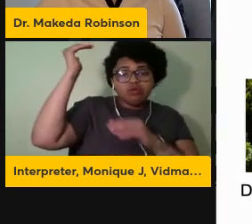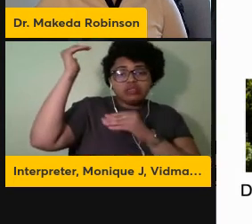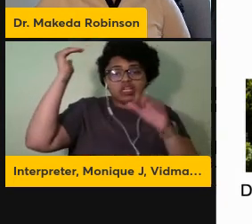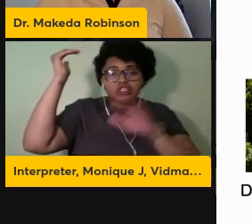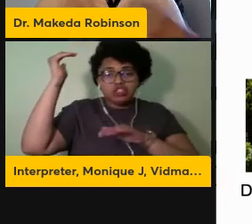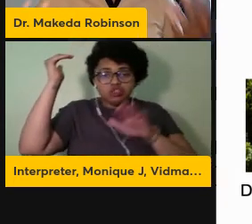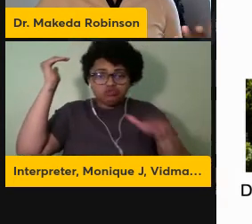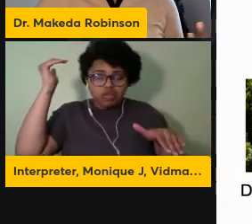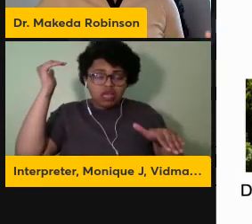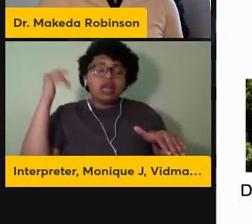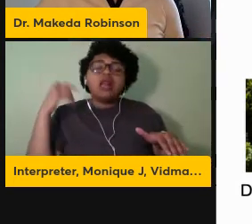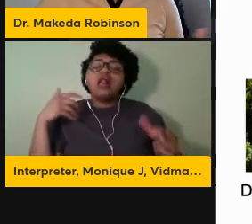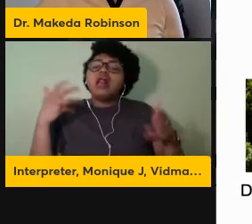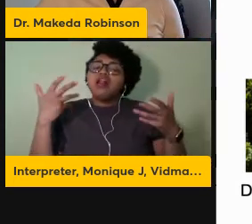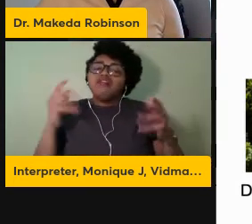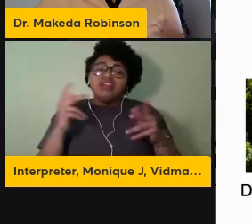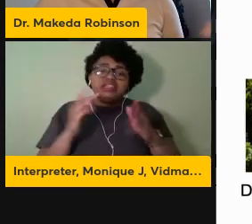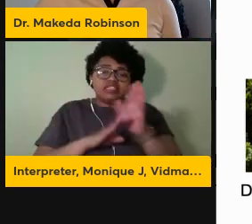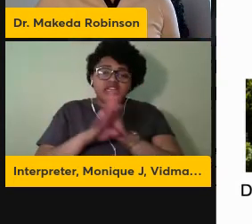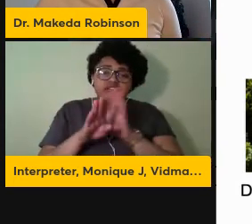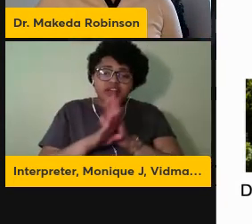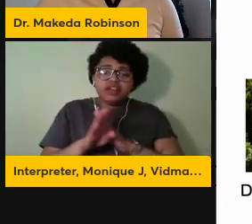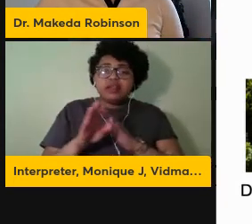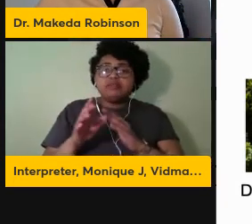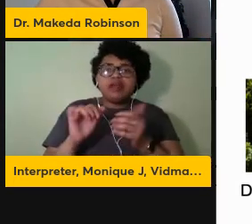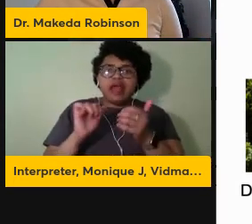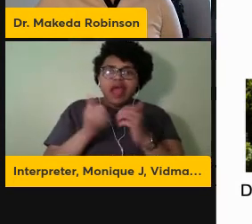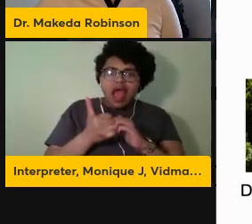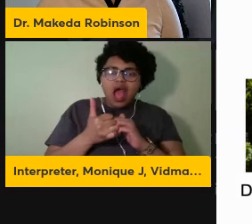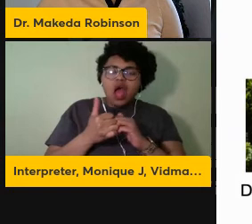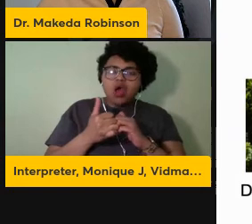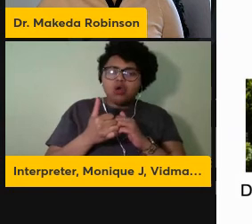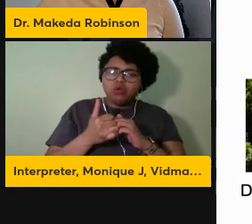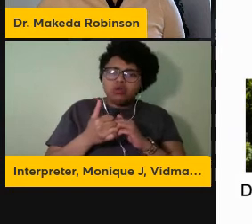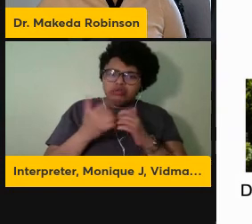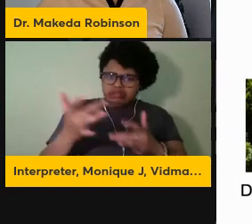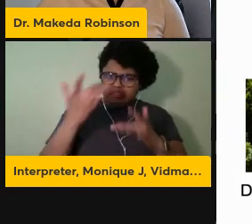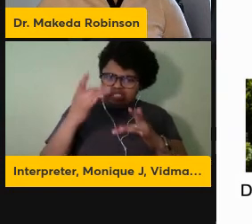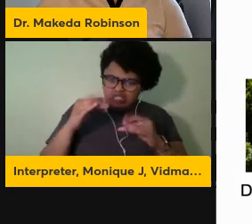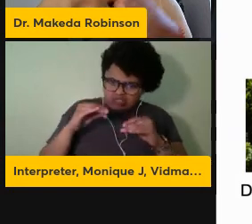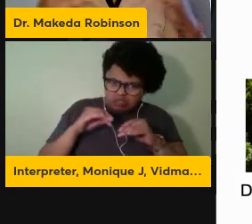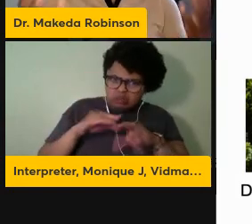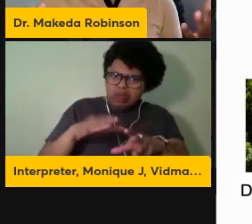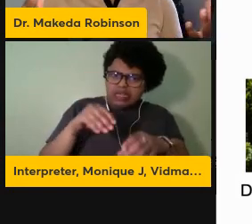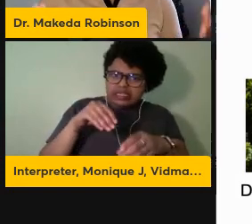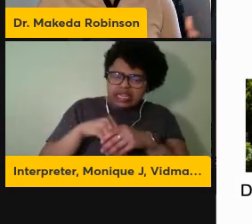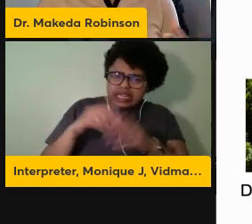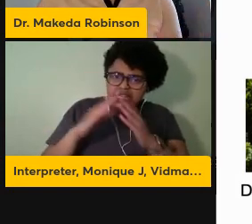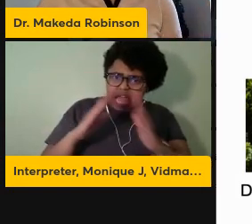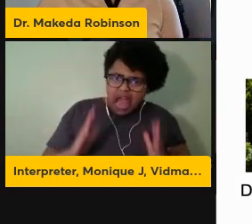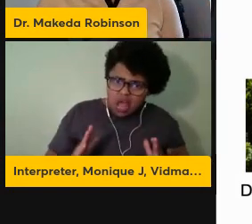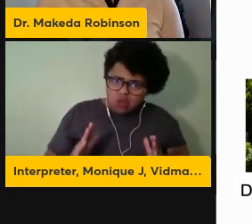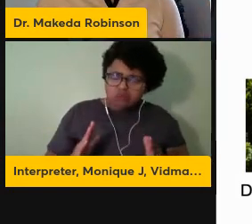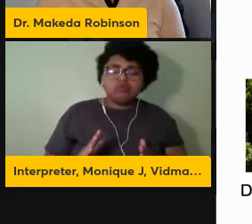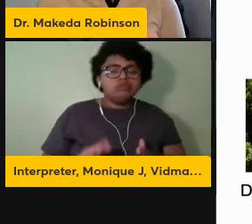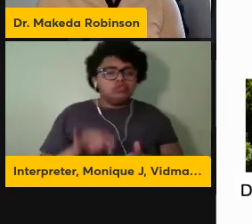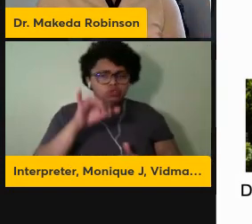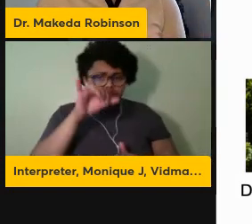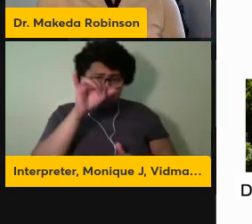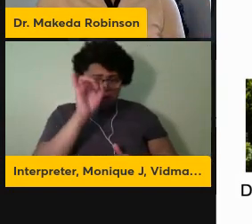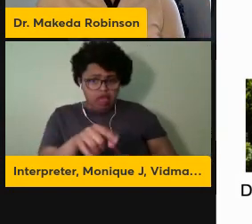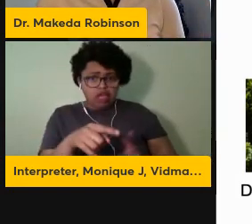transmission study looking at COVID-19 within households. And so here the workflow basically entails